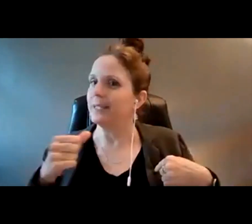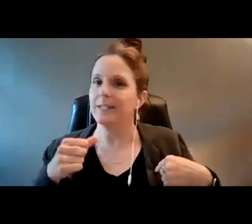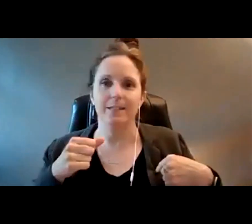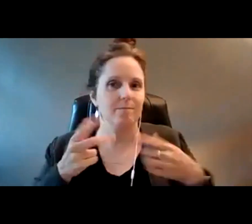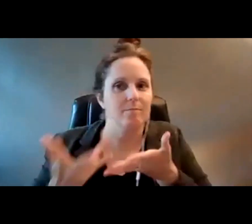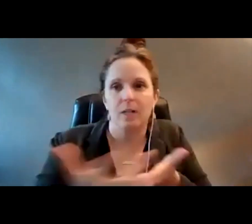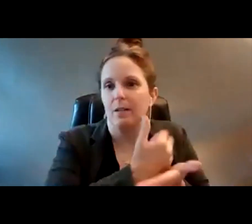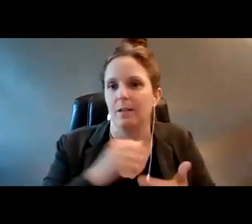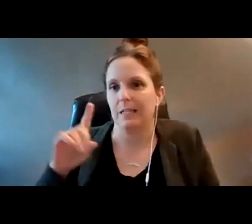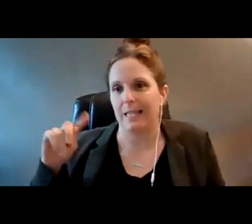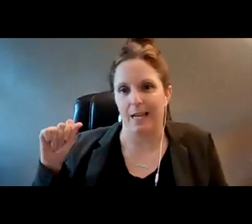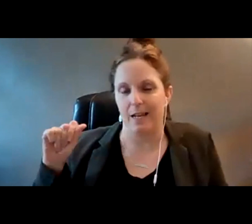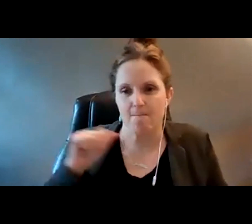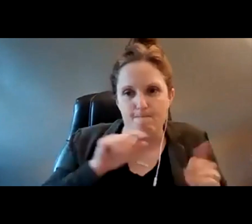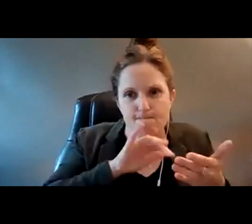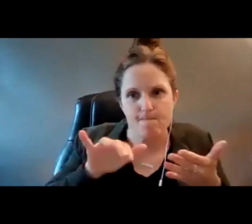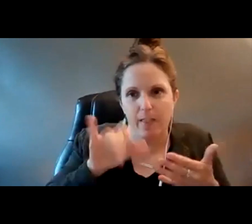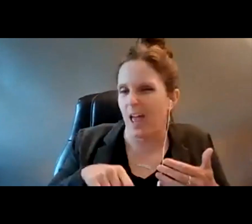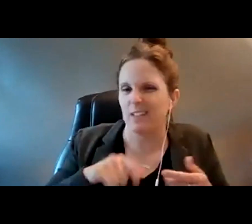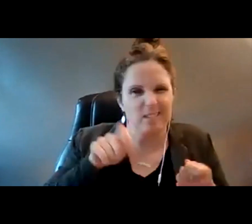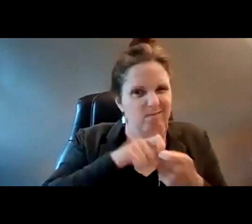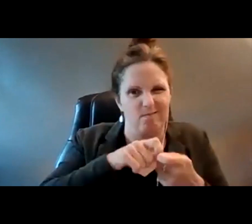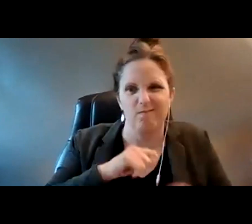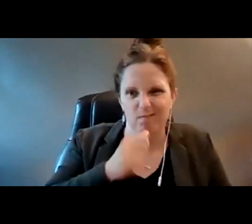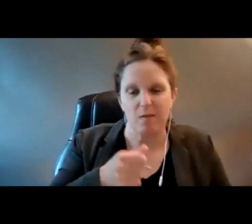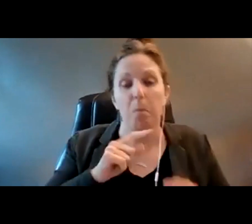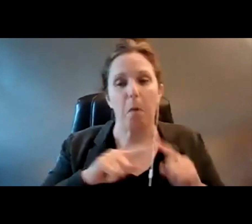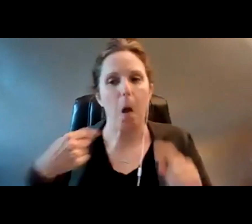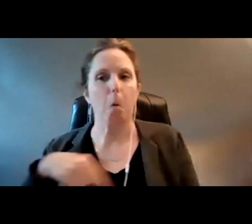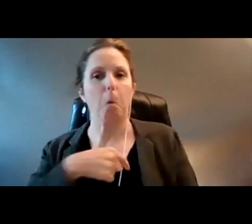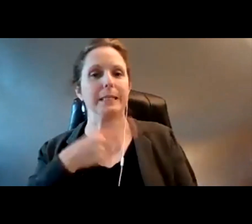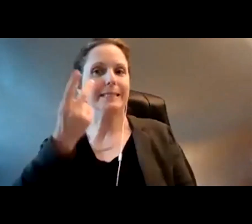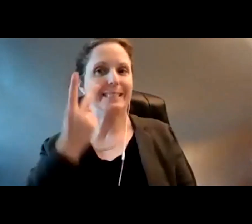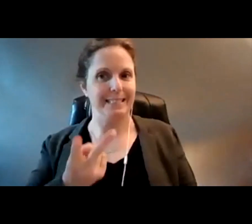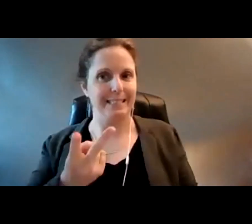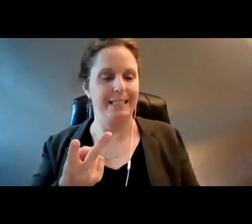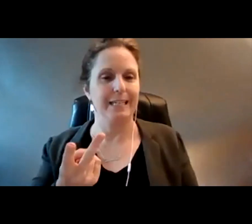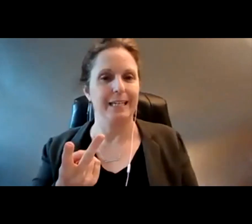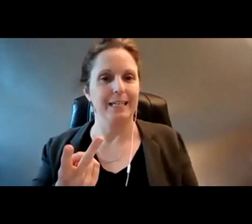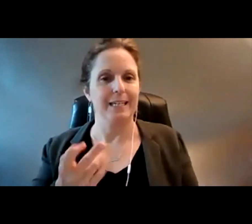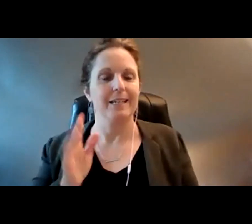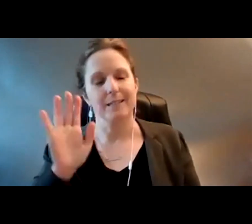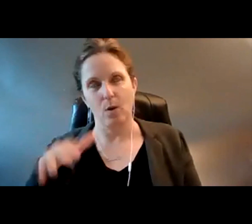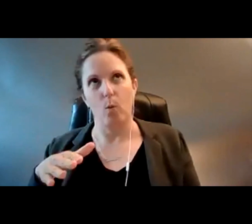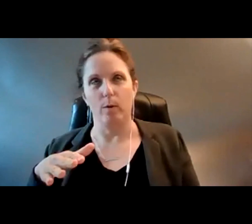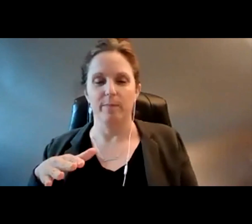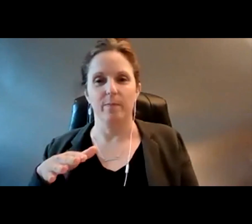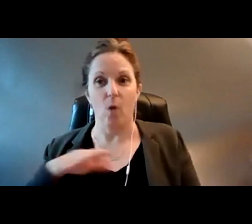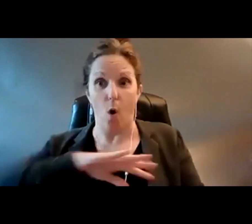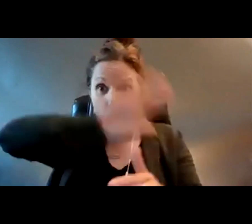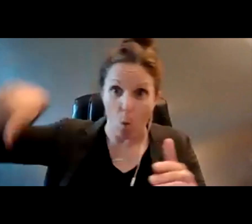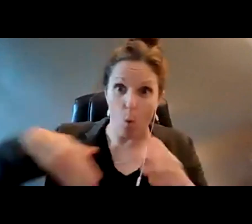interest to interest in cessation? I think it's really clear that that happened. We didn't collect data to test